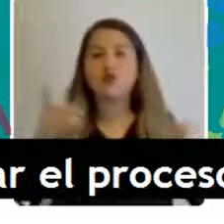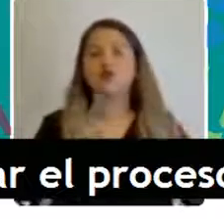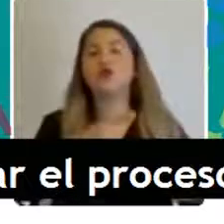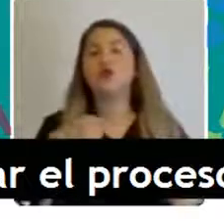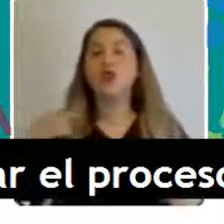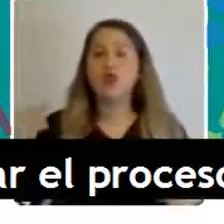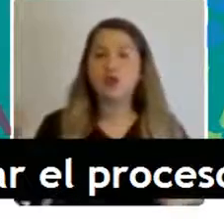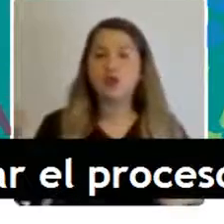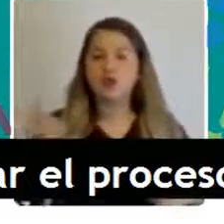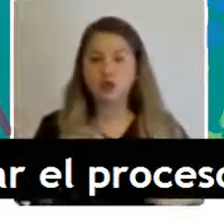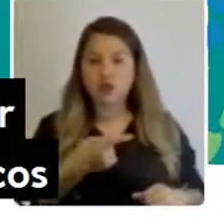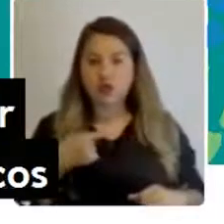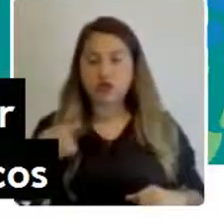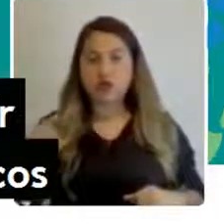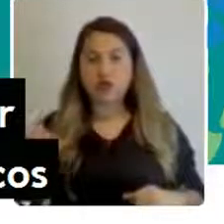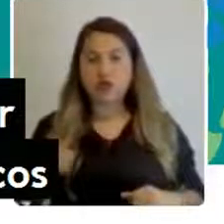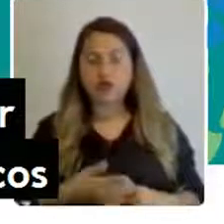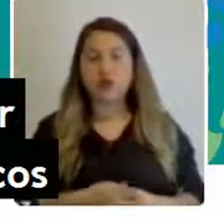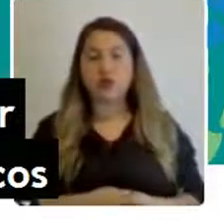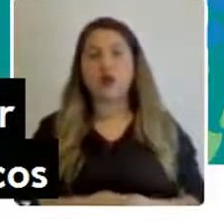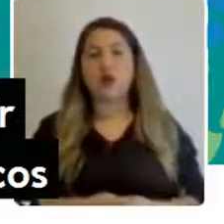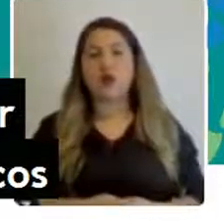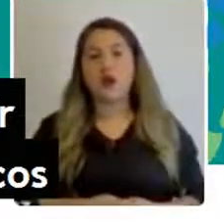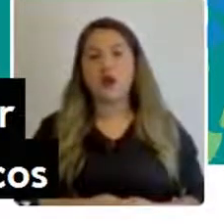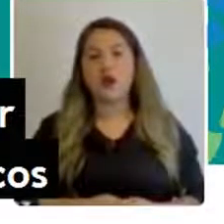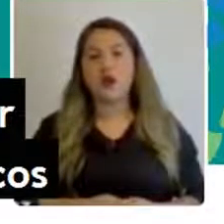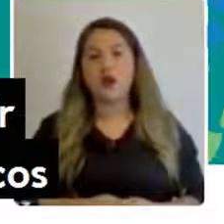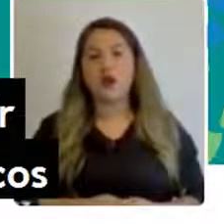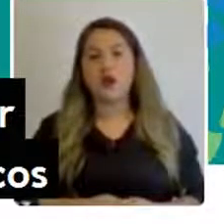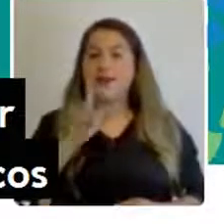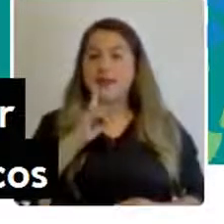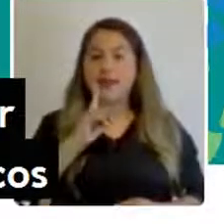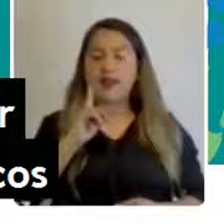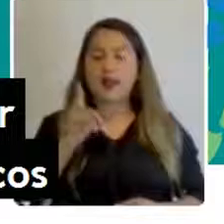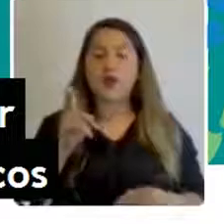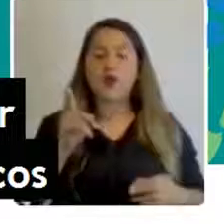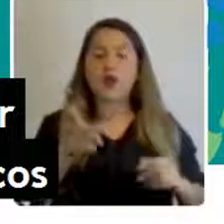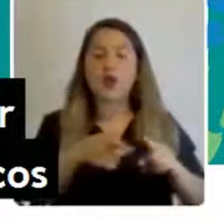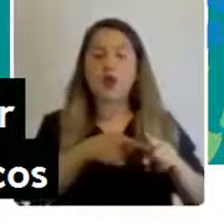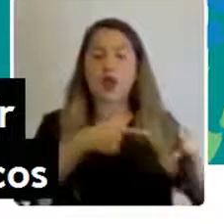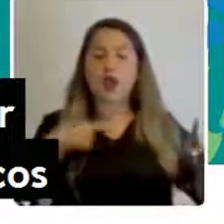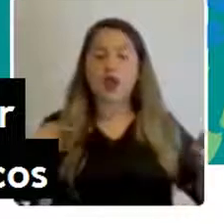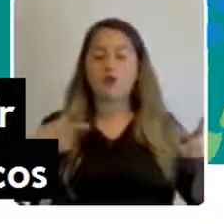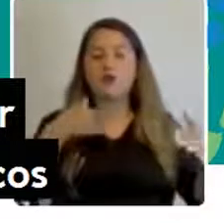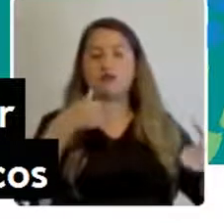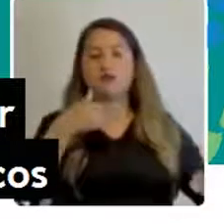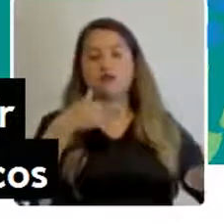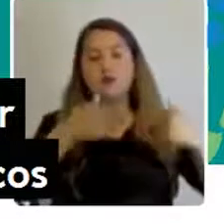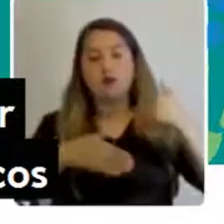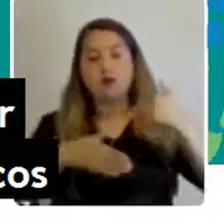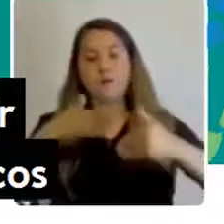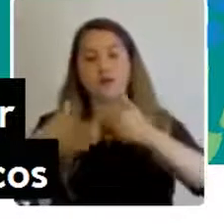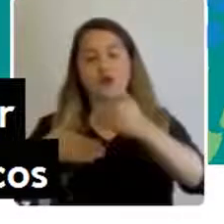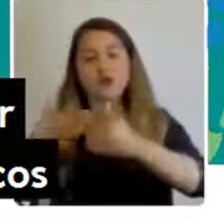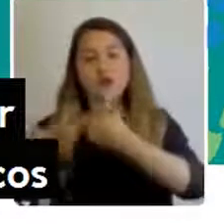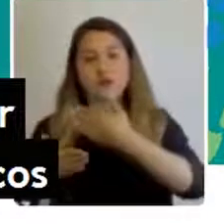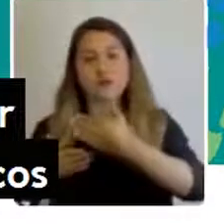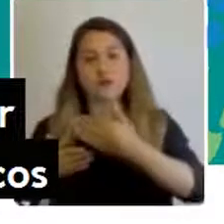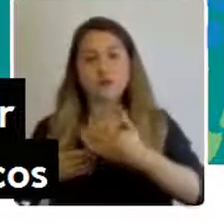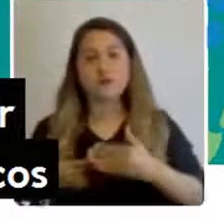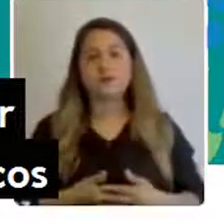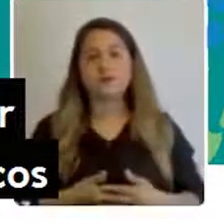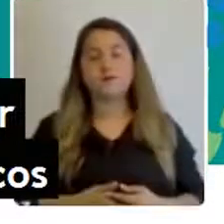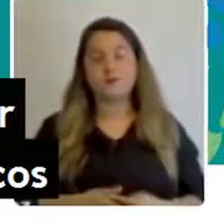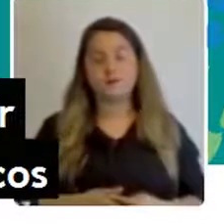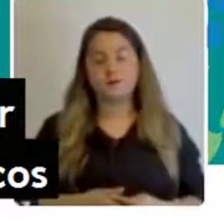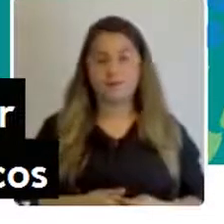to shorten the process and to increase recruitment, to increase the speed